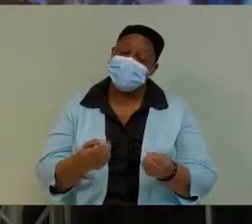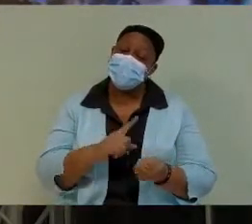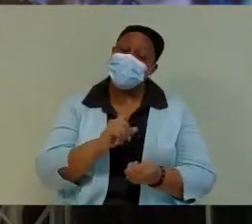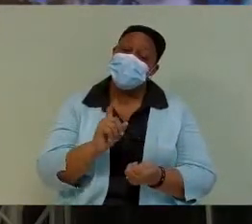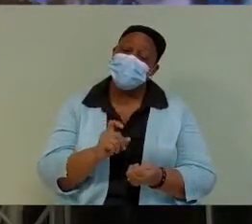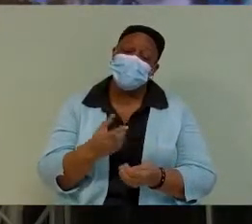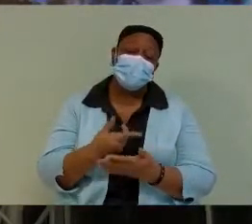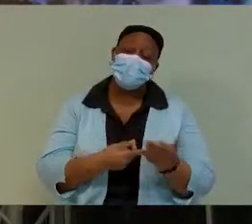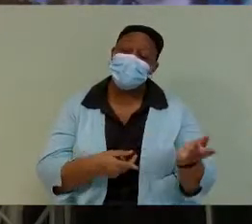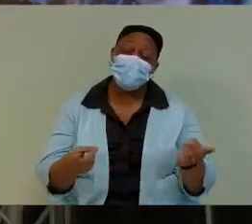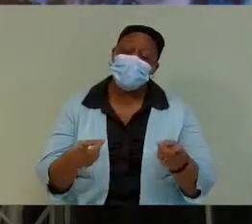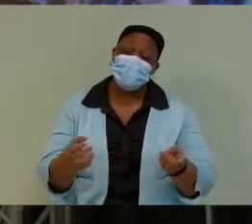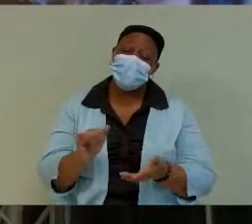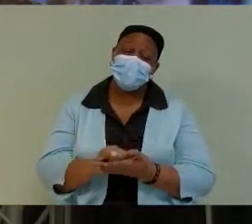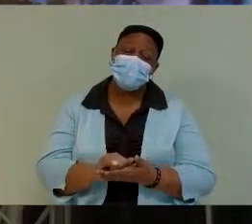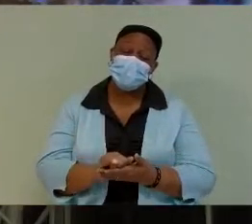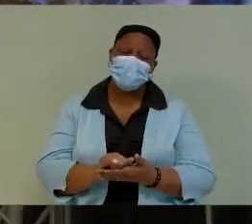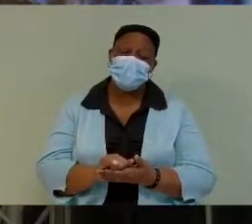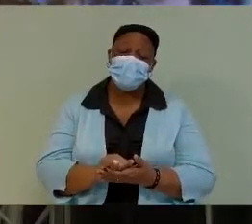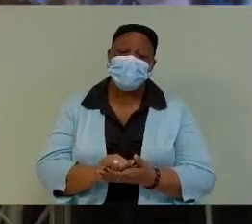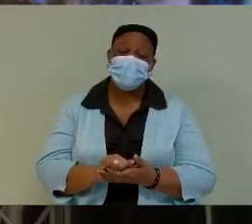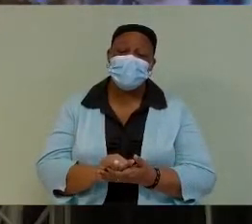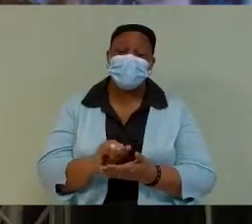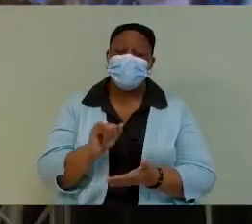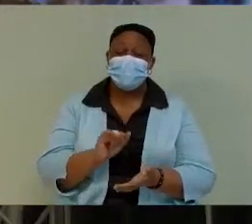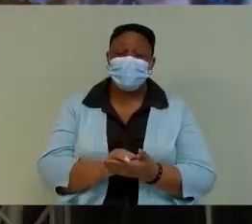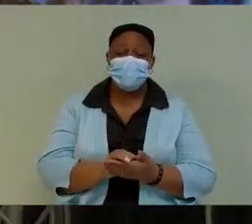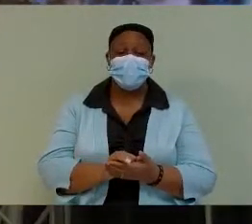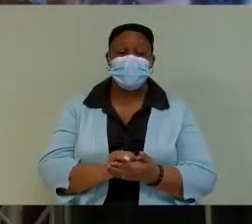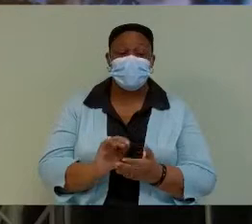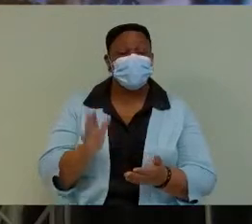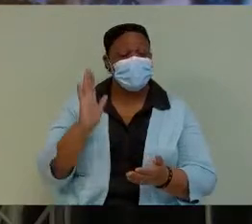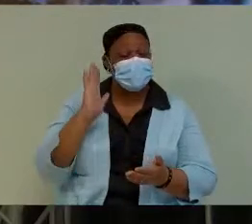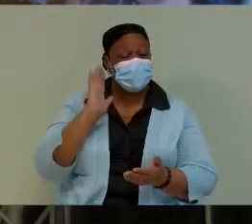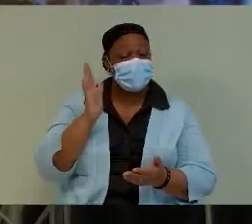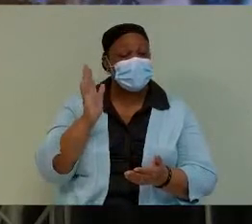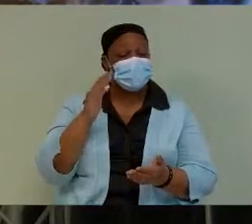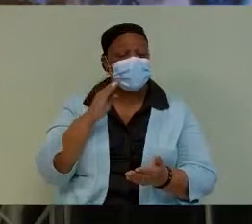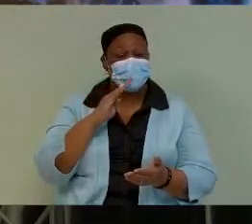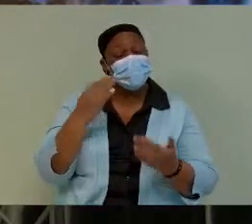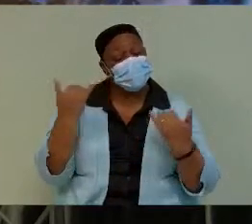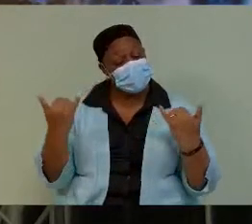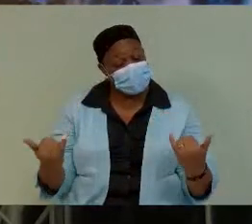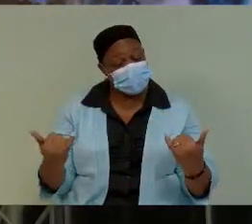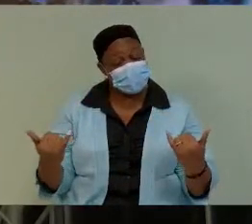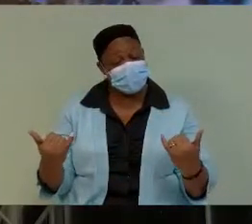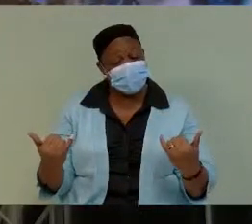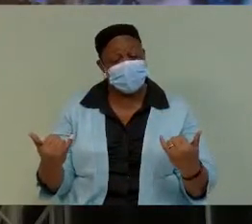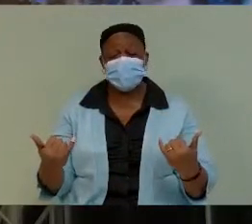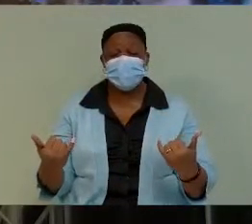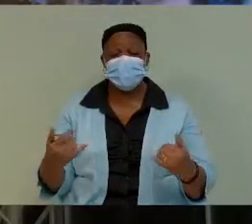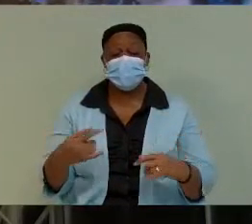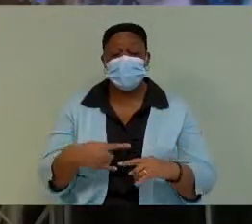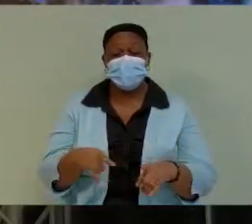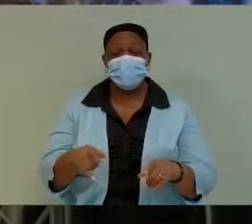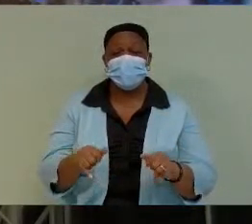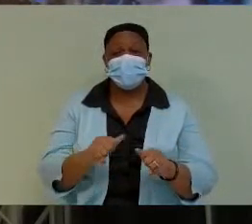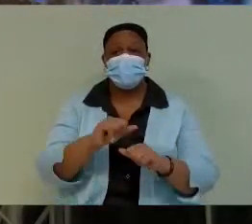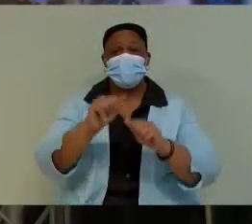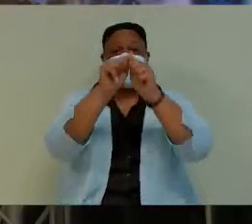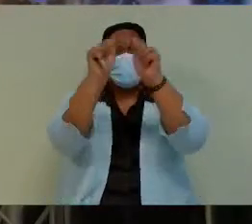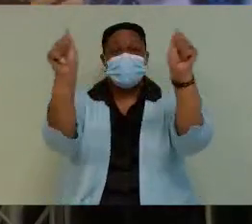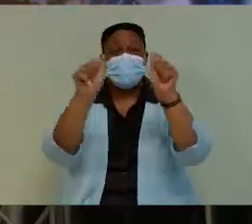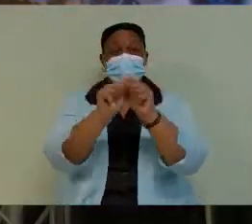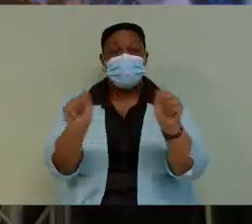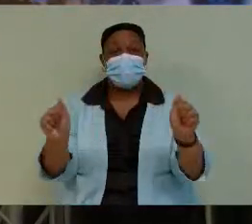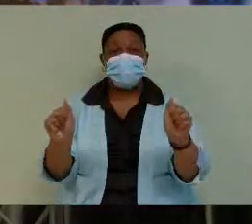Because saying that we are COVID-free simply speaks about where we are at this point in time. It's not a certificate that we put up on a wall to